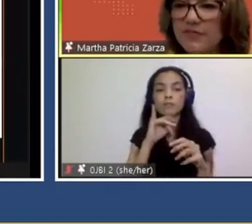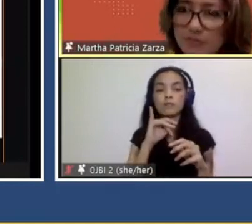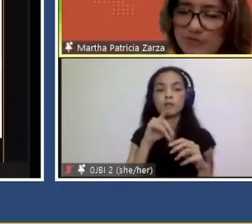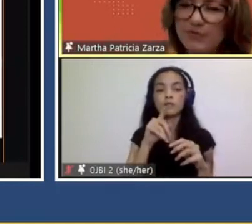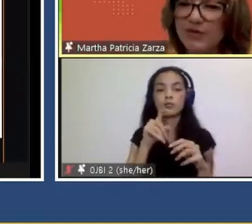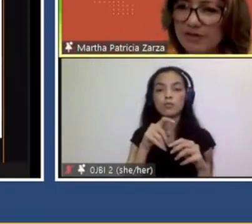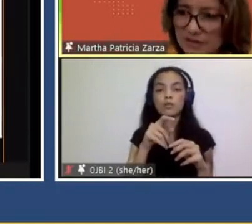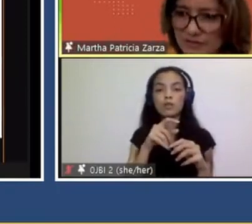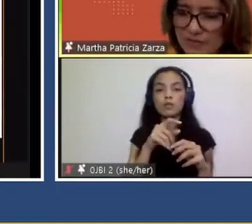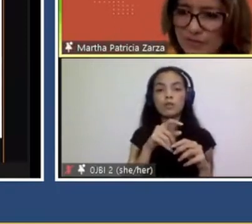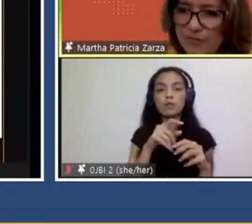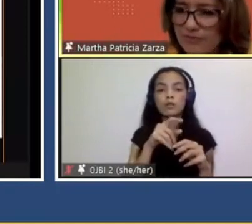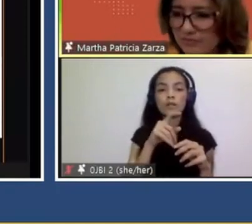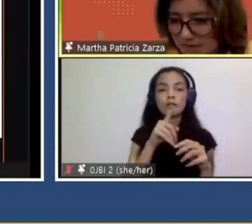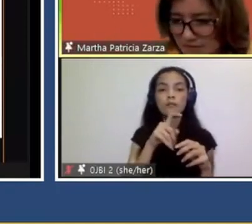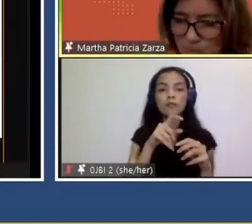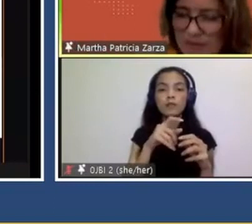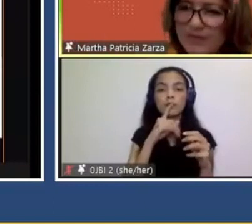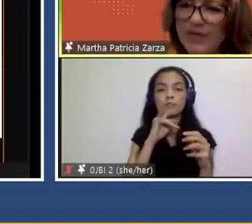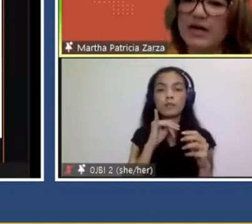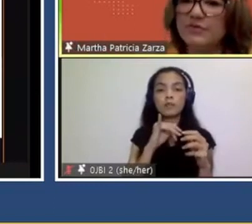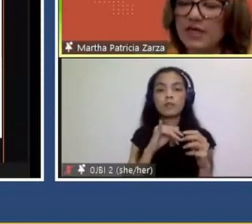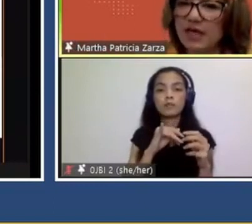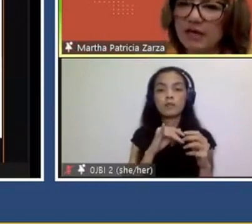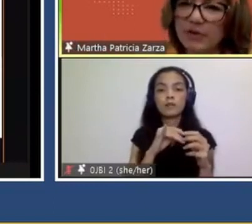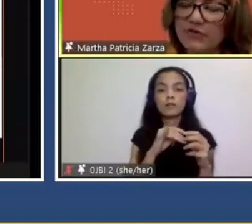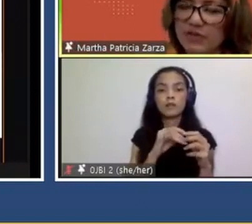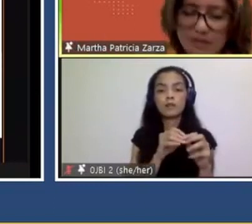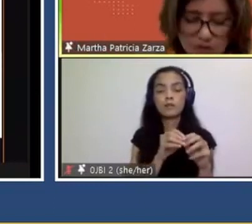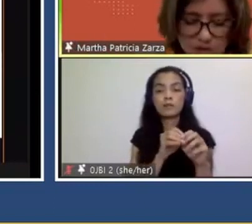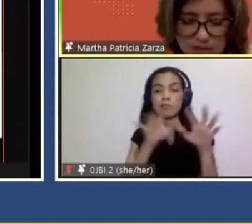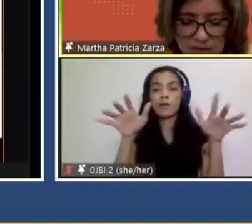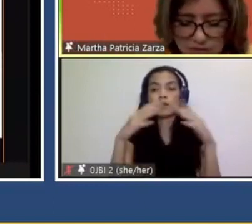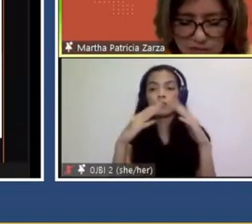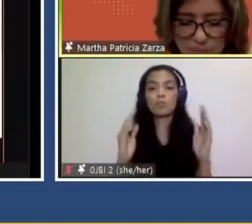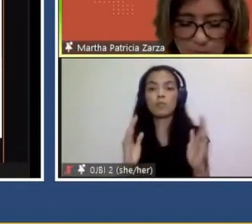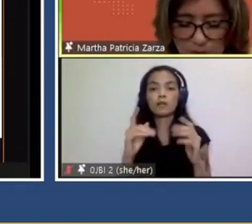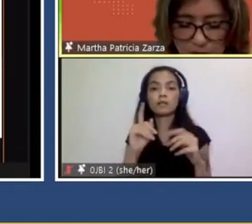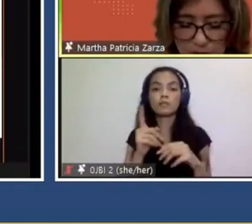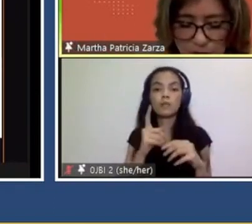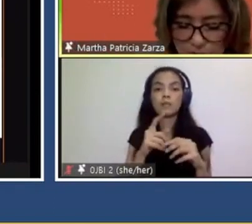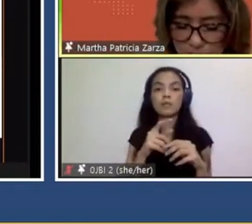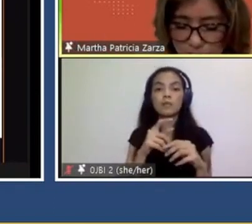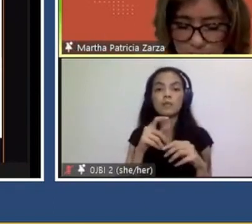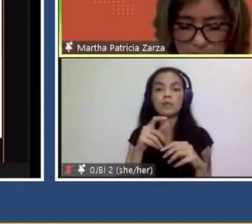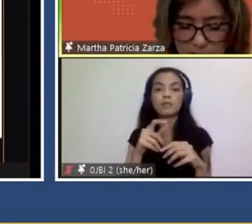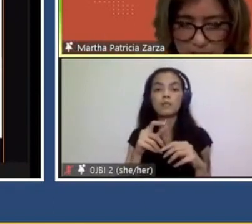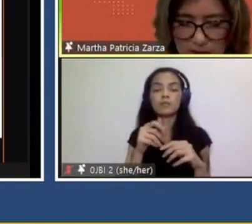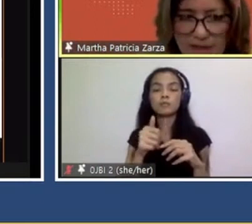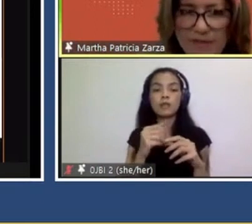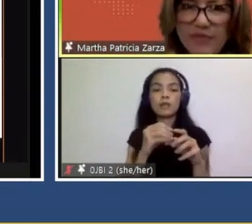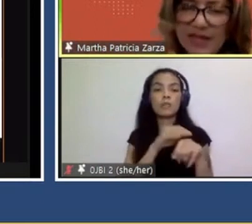avoid the fumes to go back to the house because it damages the health of the people.